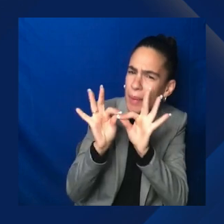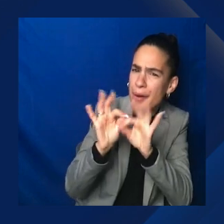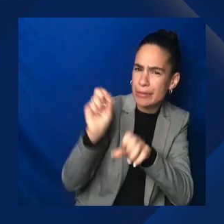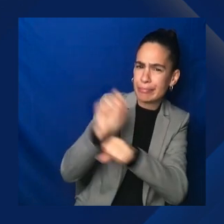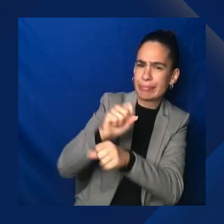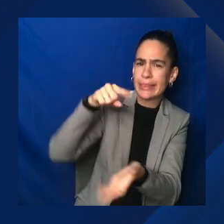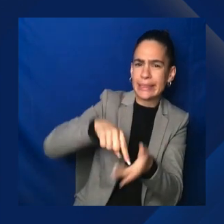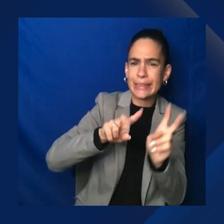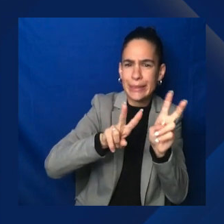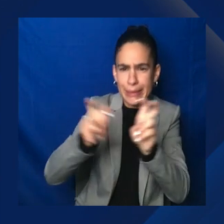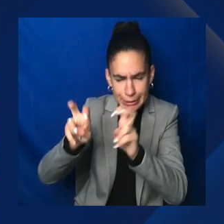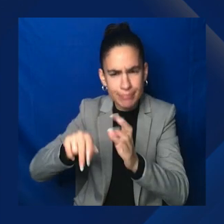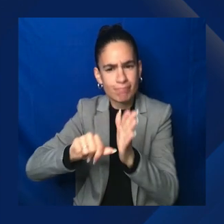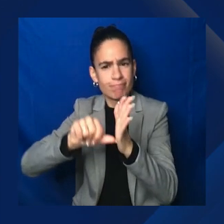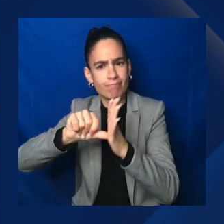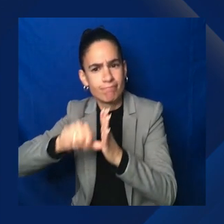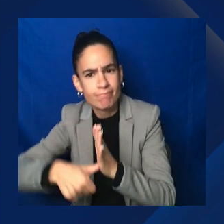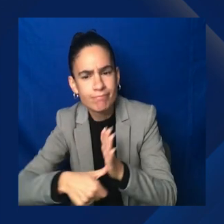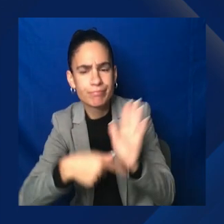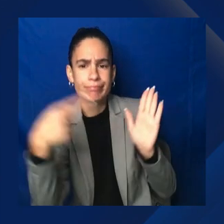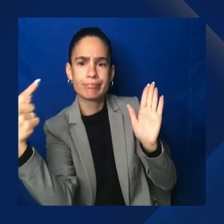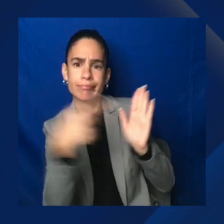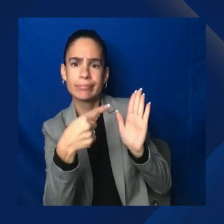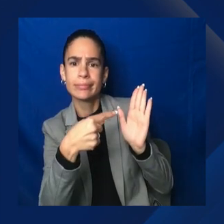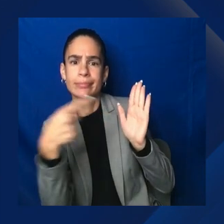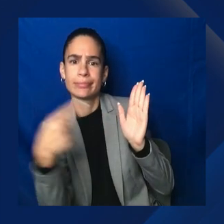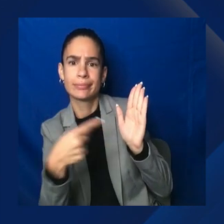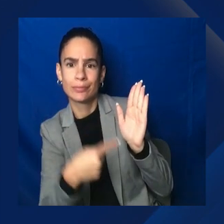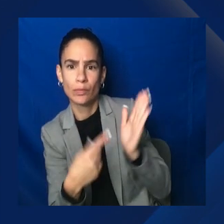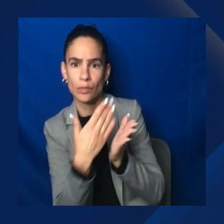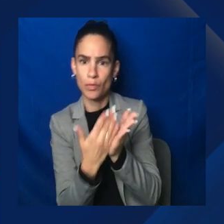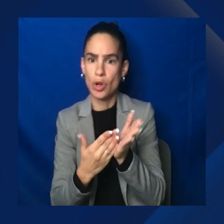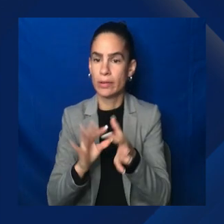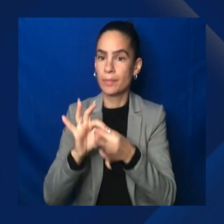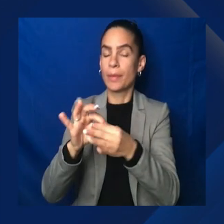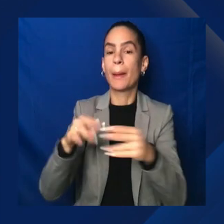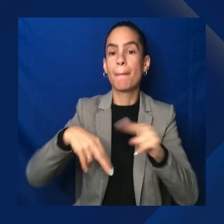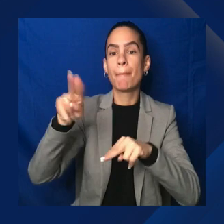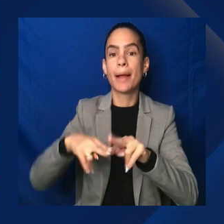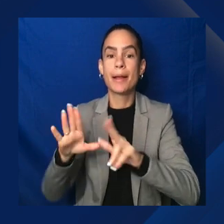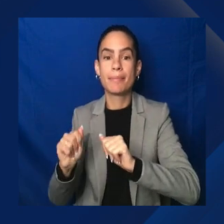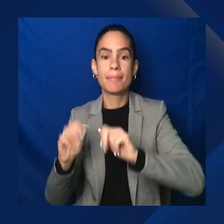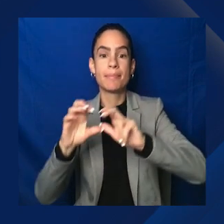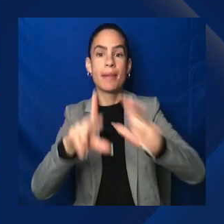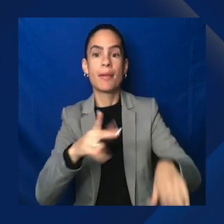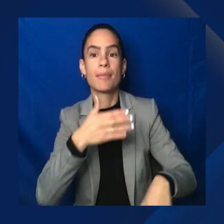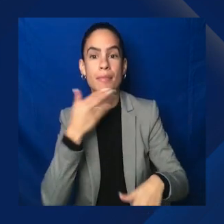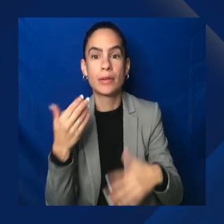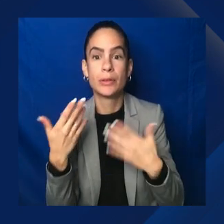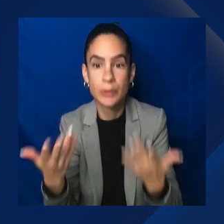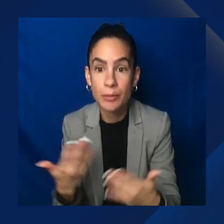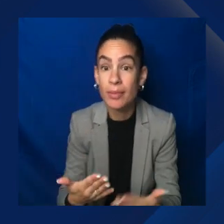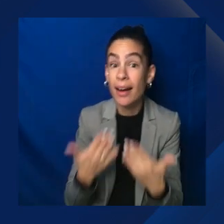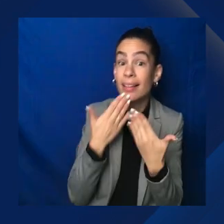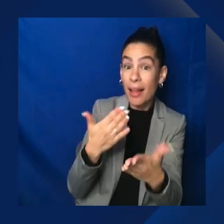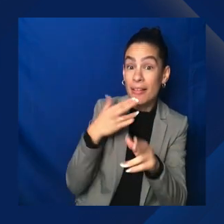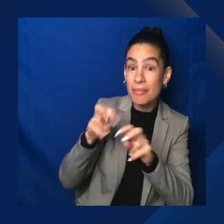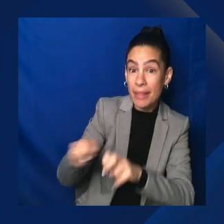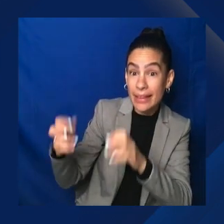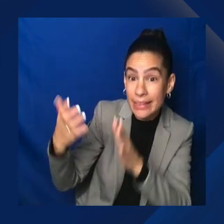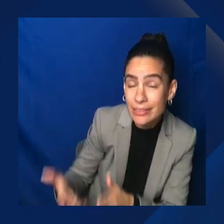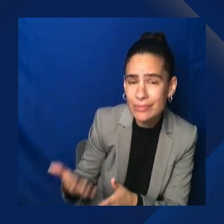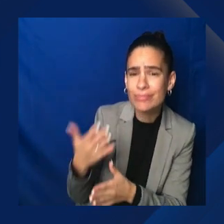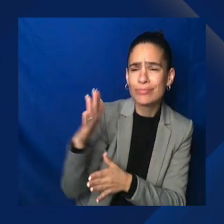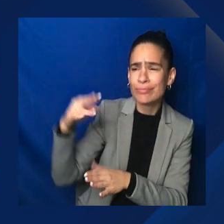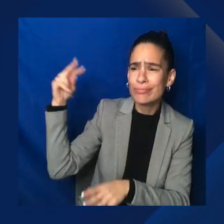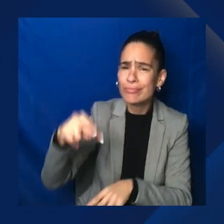Better. Thank you to our panelists for sharing your perspectives and your stories. And hopefully we will all be back here again